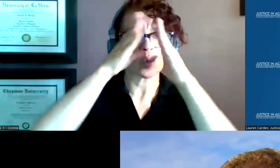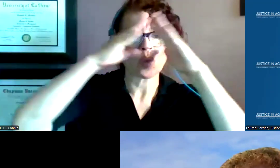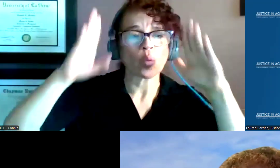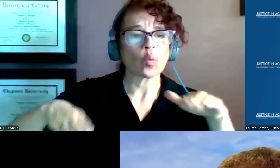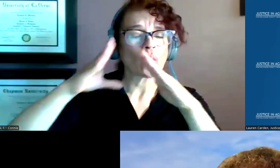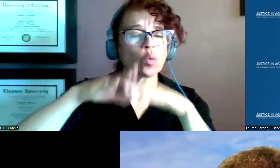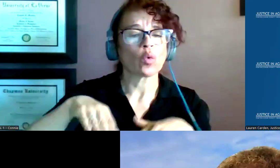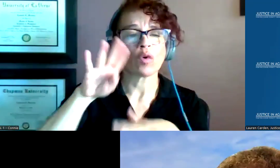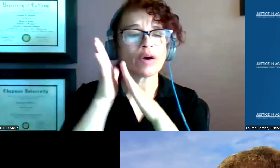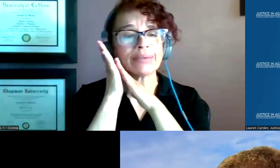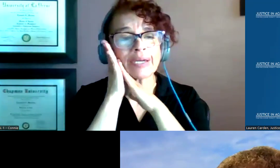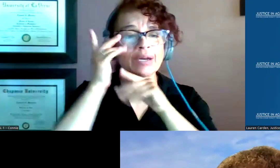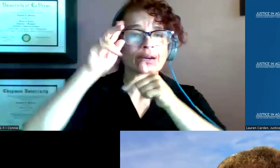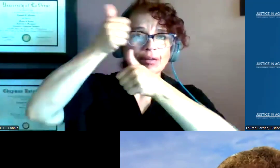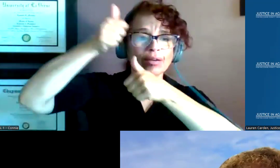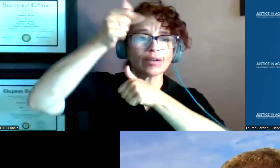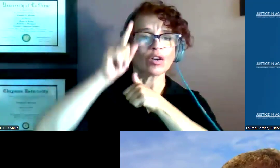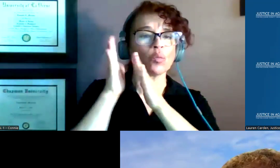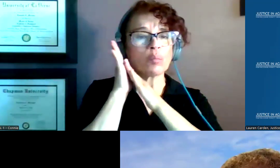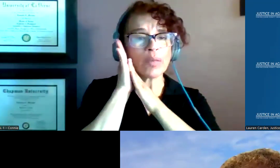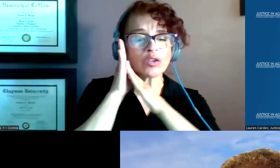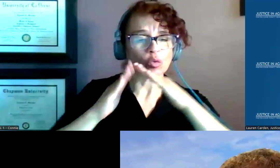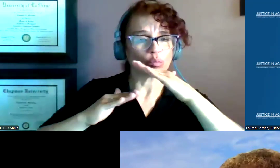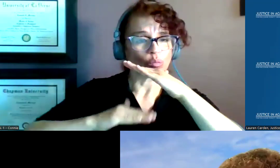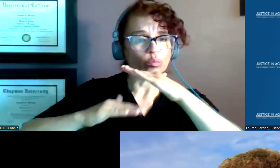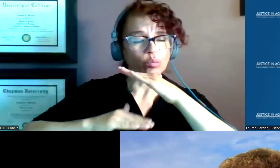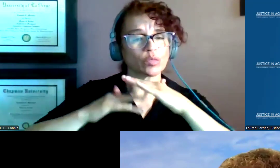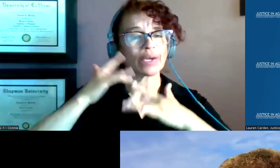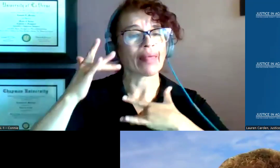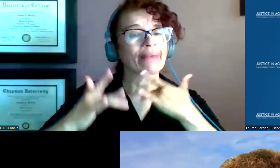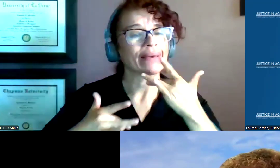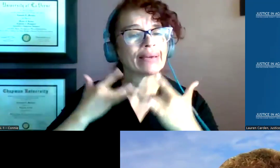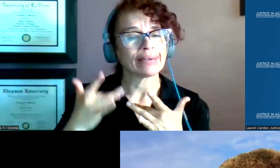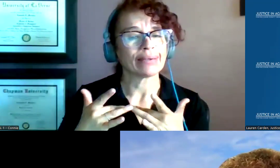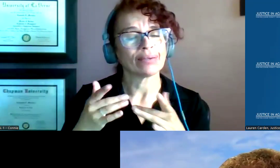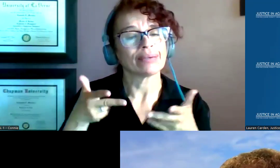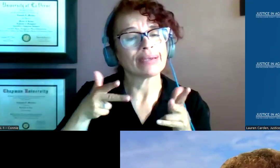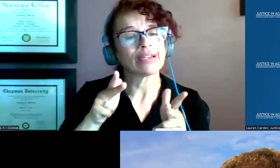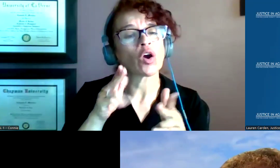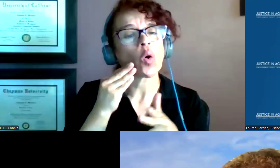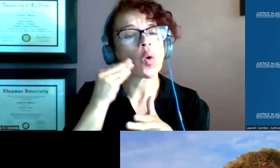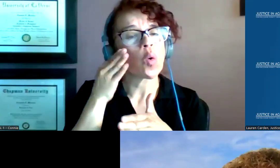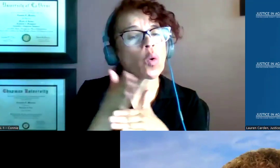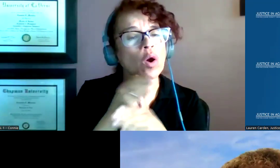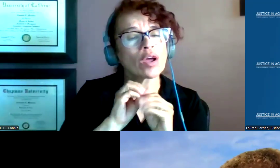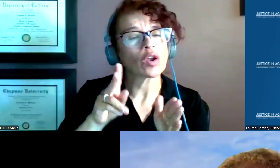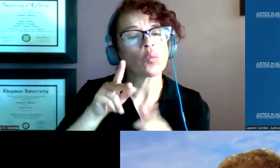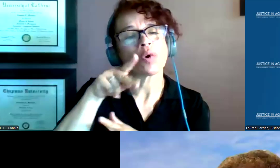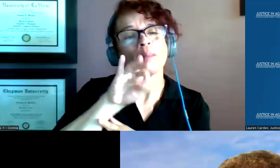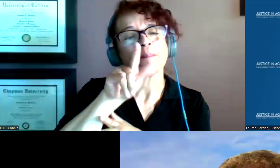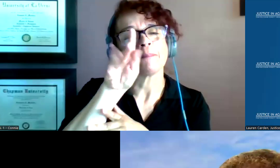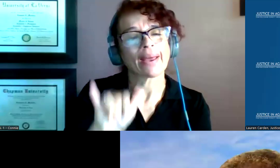There are 4 bedrooms upstairs and 1 bedroom downstairs. The exciting thing about allowing home sharing without penalties is